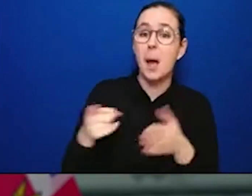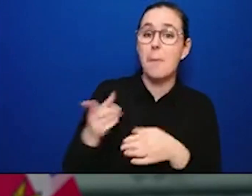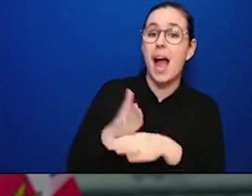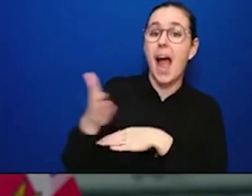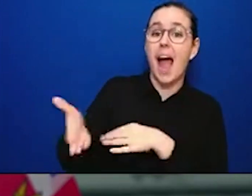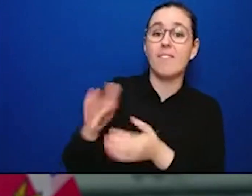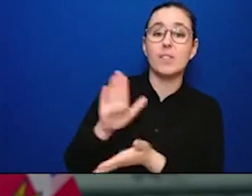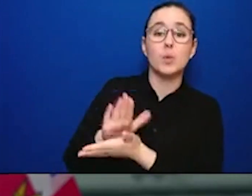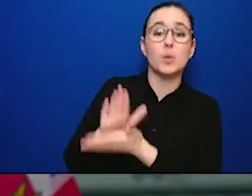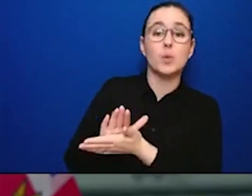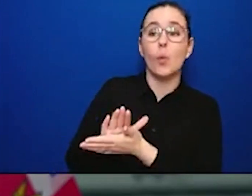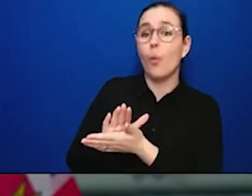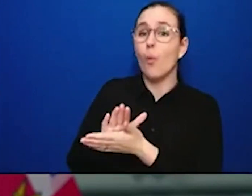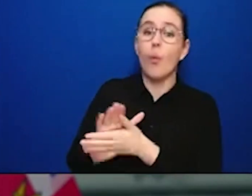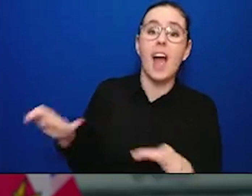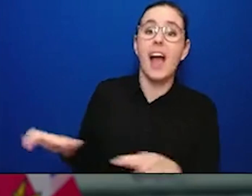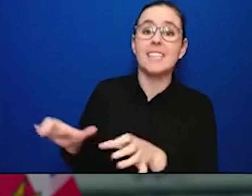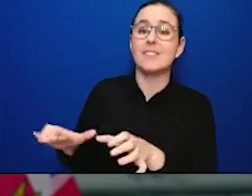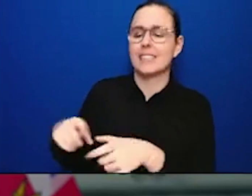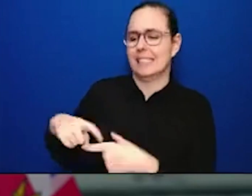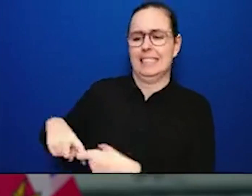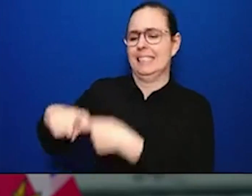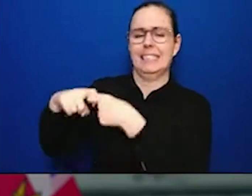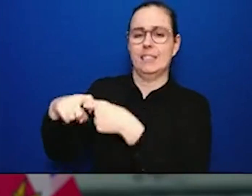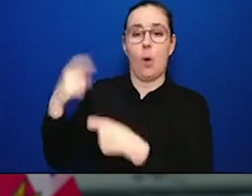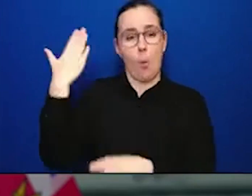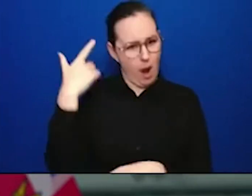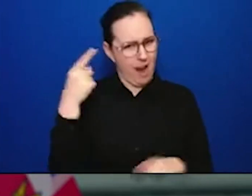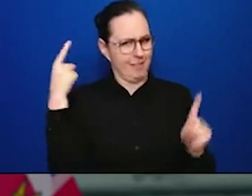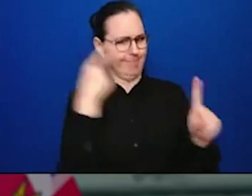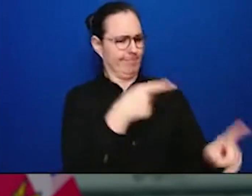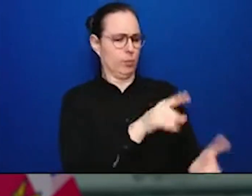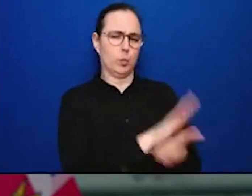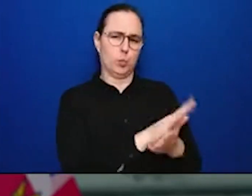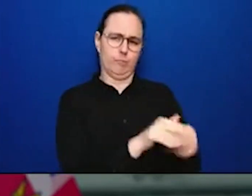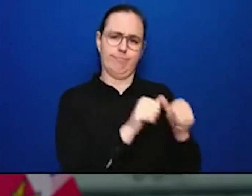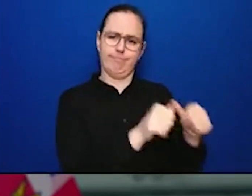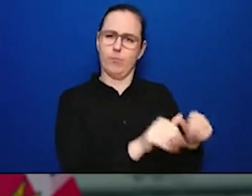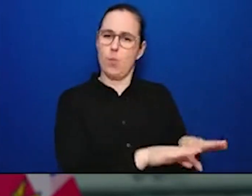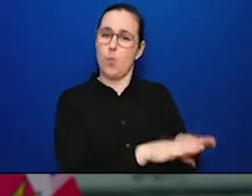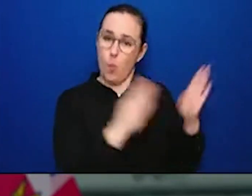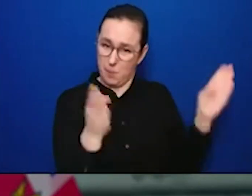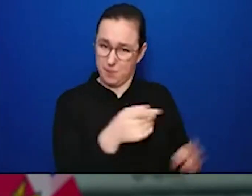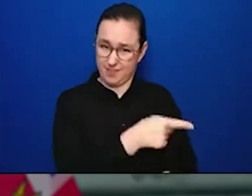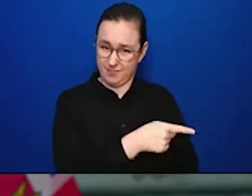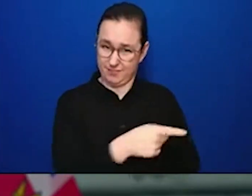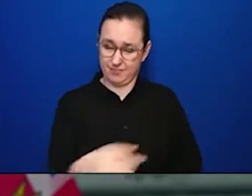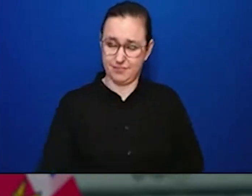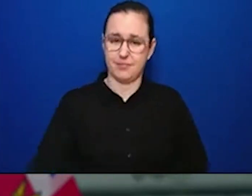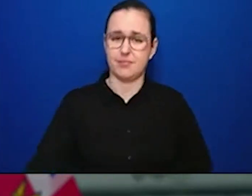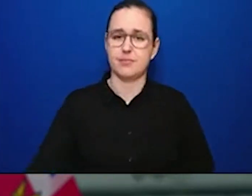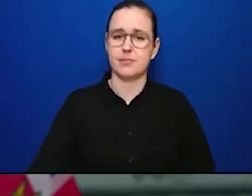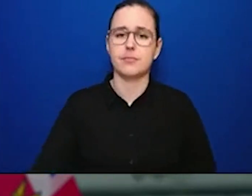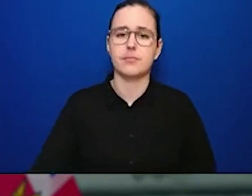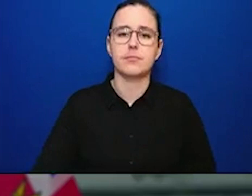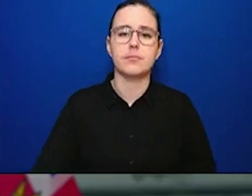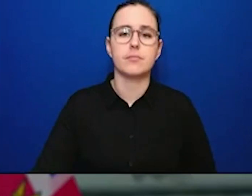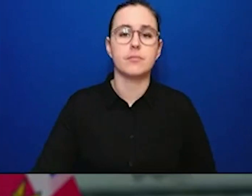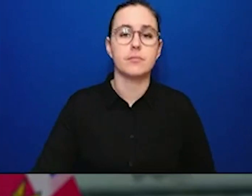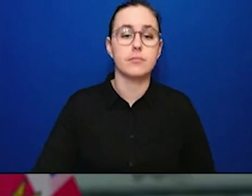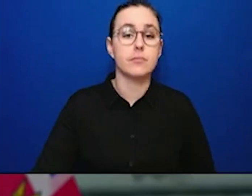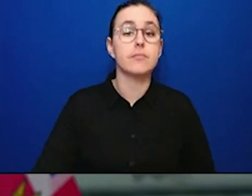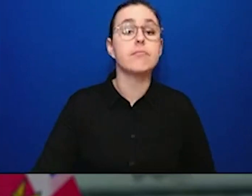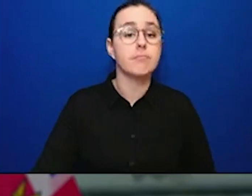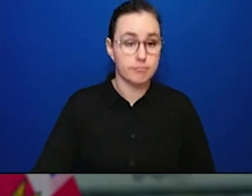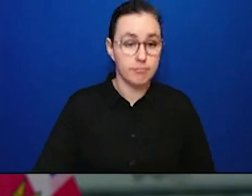know that COVID-19 remains, and even with the Omicron variant, remains mild in most children. And we